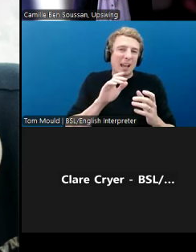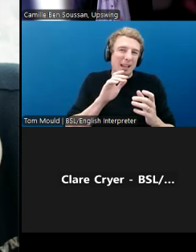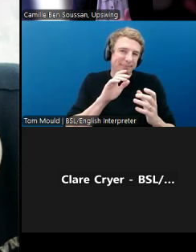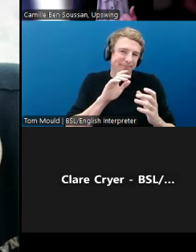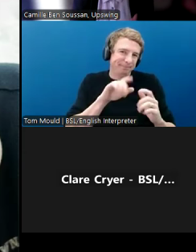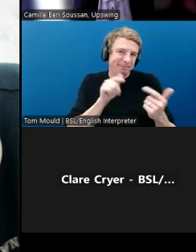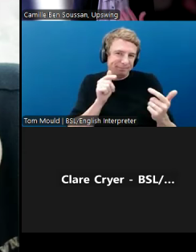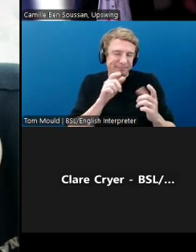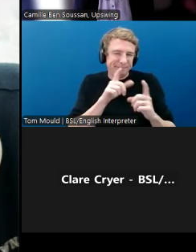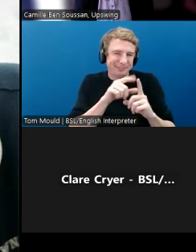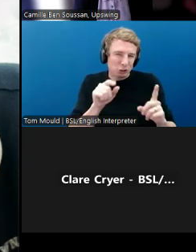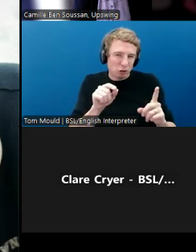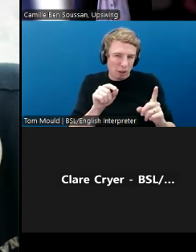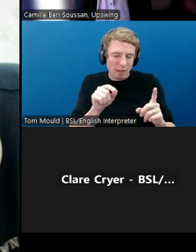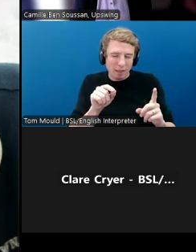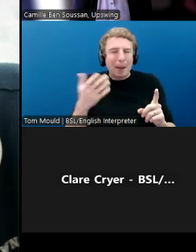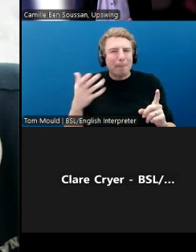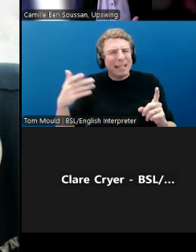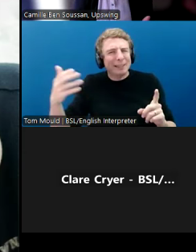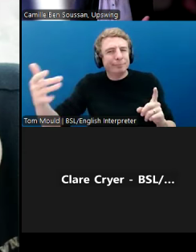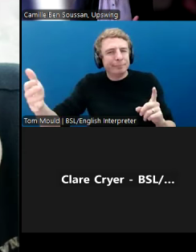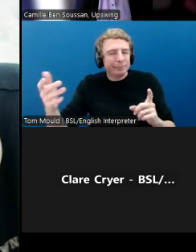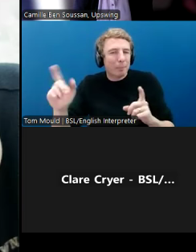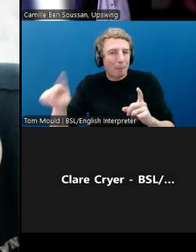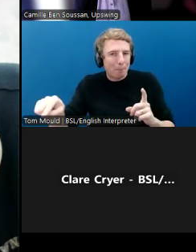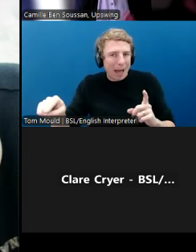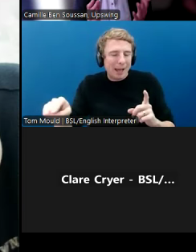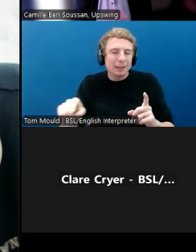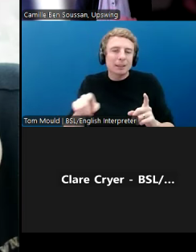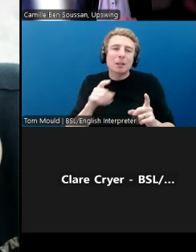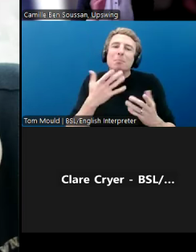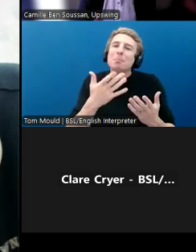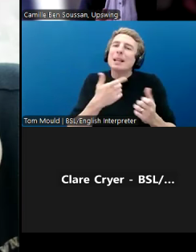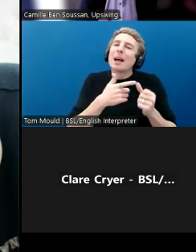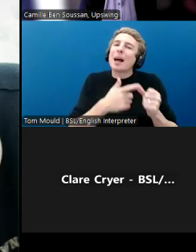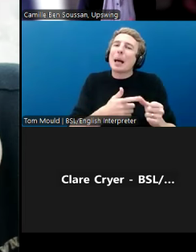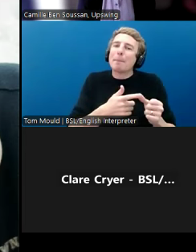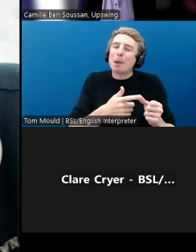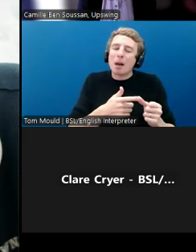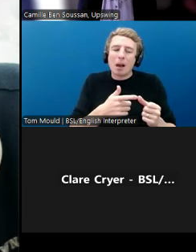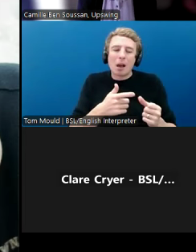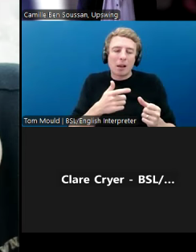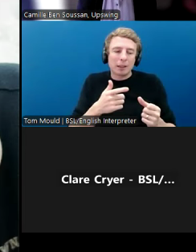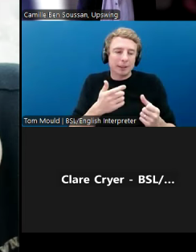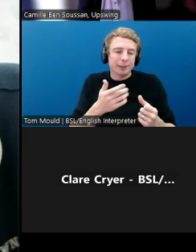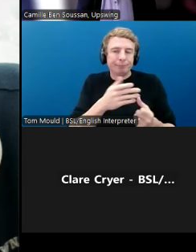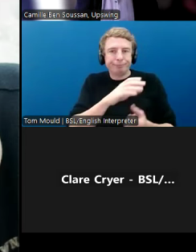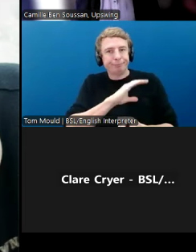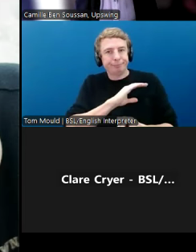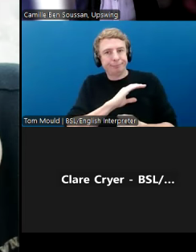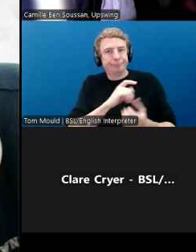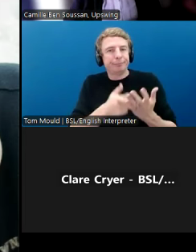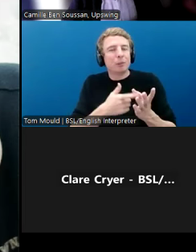project. And in the meantime, we had applied for further funding to the Rain Foundation to extend our work outside of London, working with Excel Care and